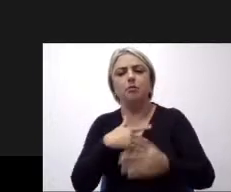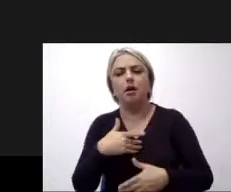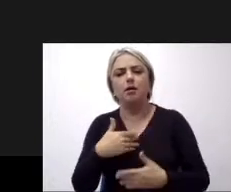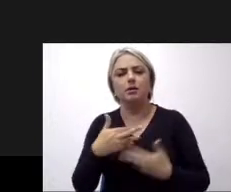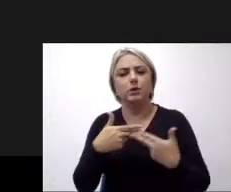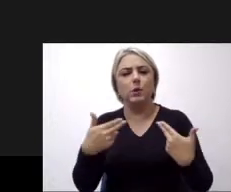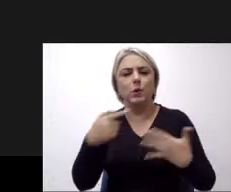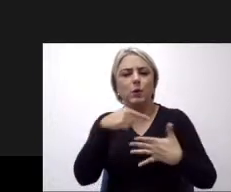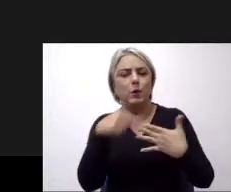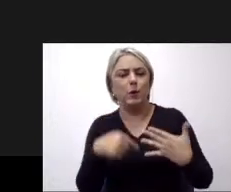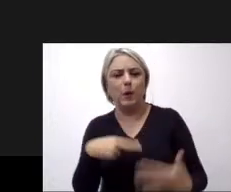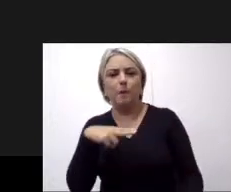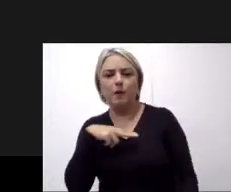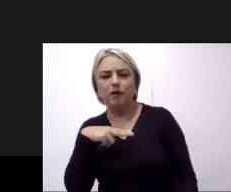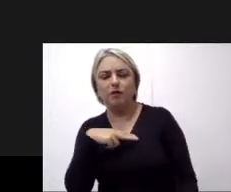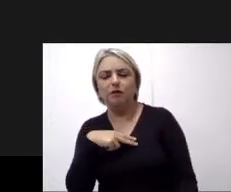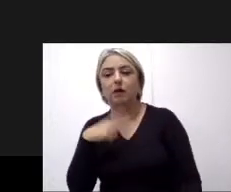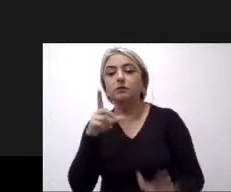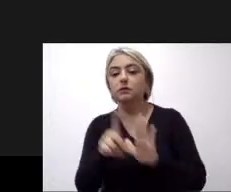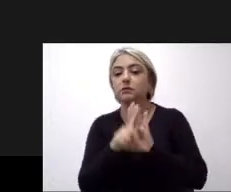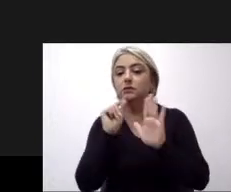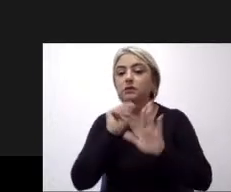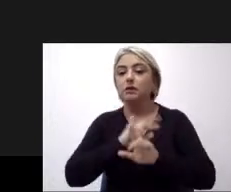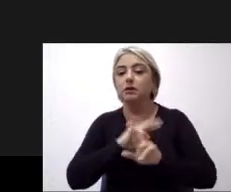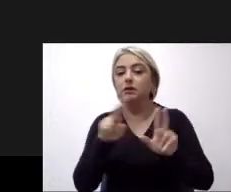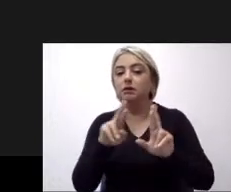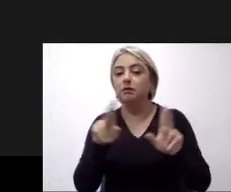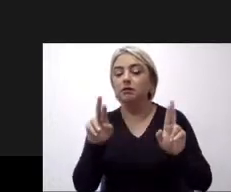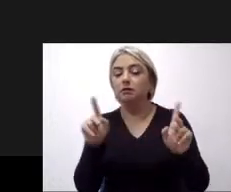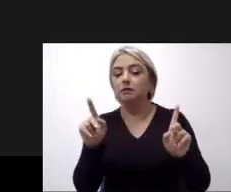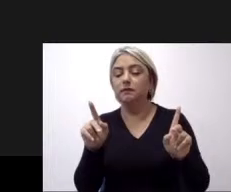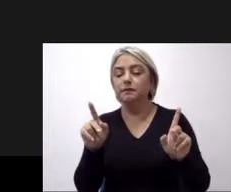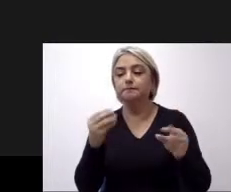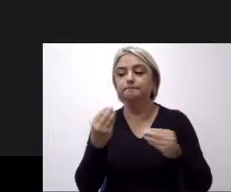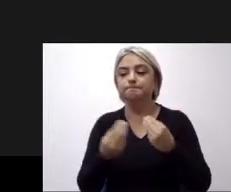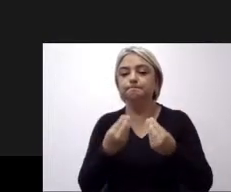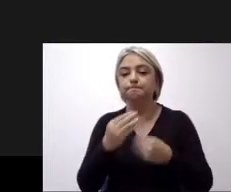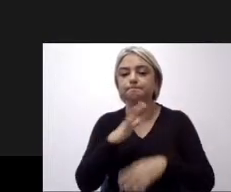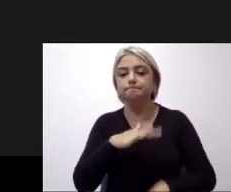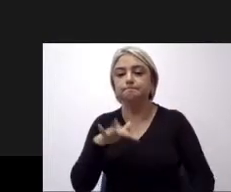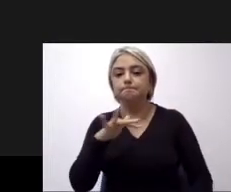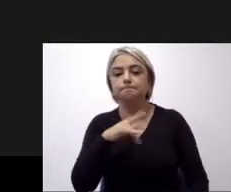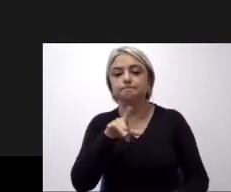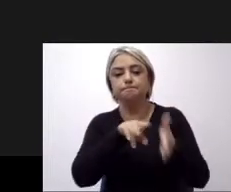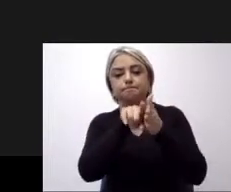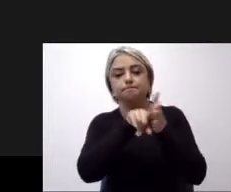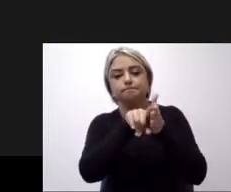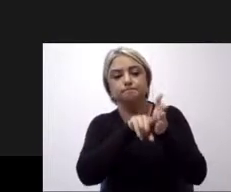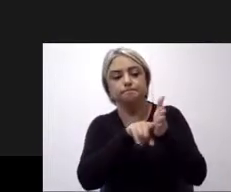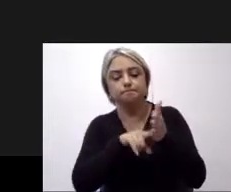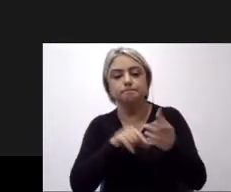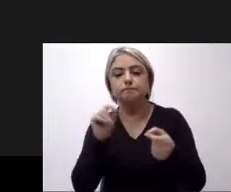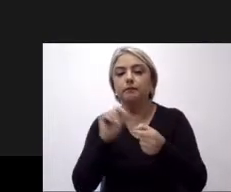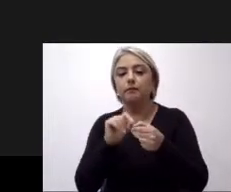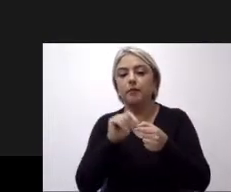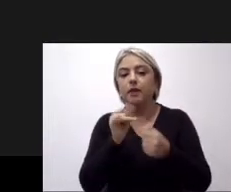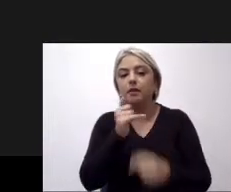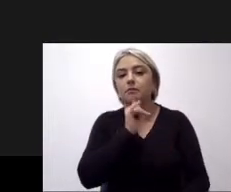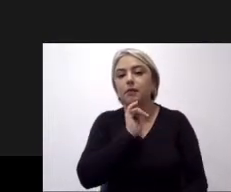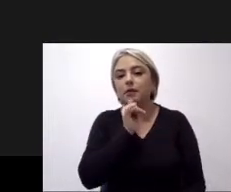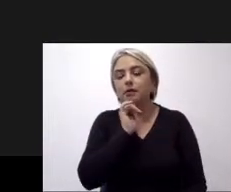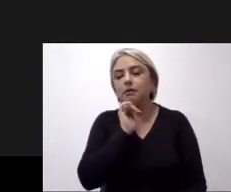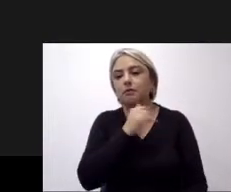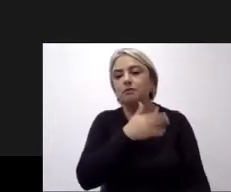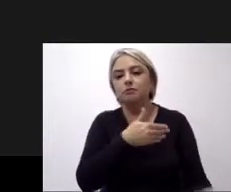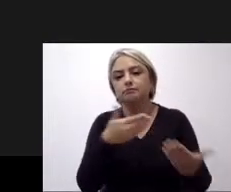in various research works. It was done, for instance, by Pauline Delage in her research on